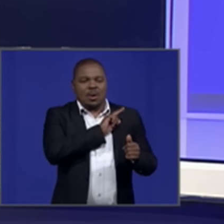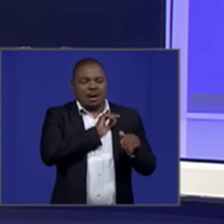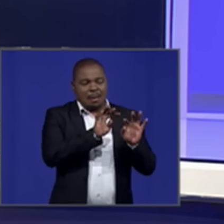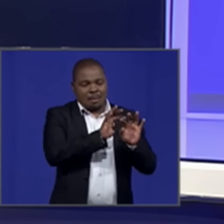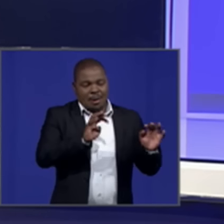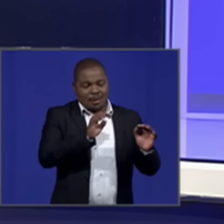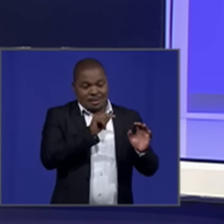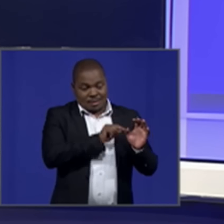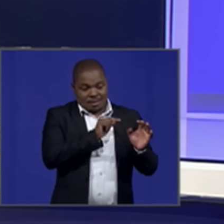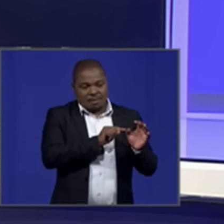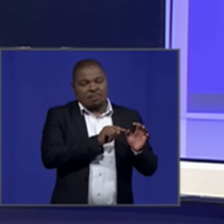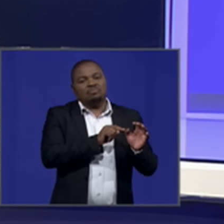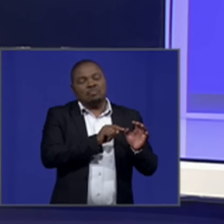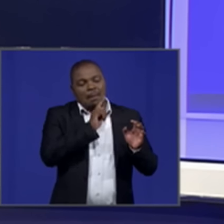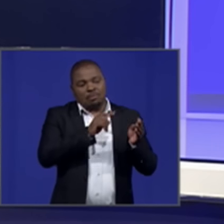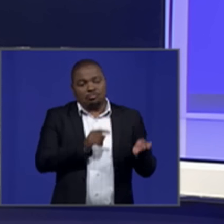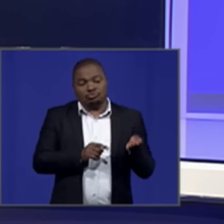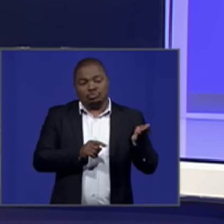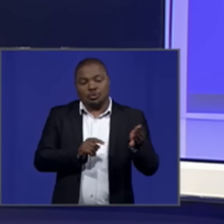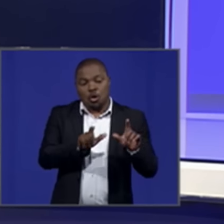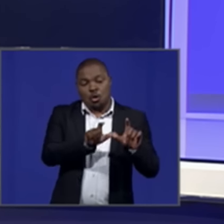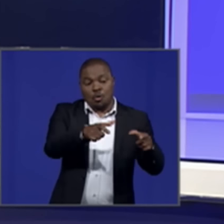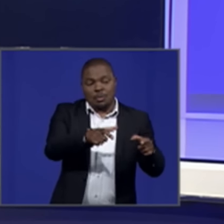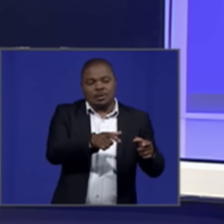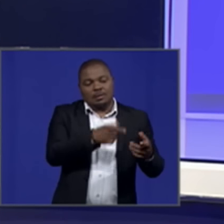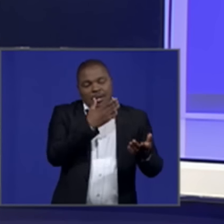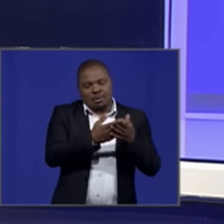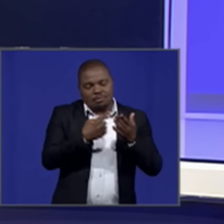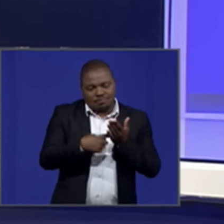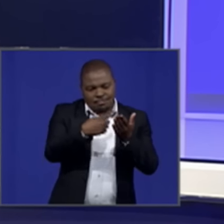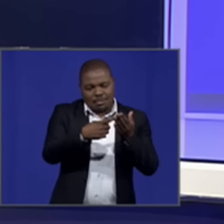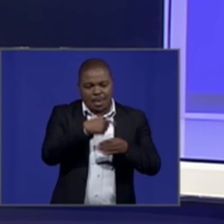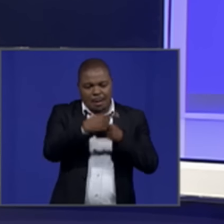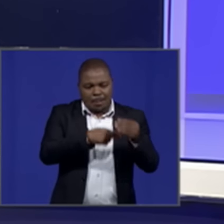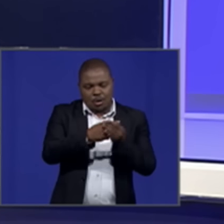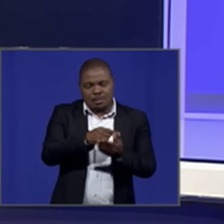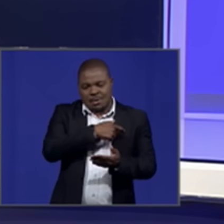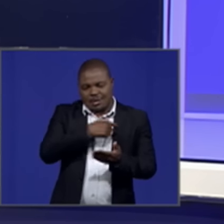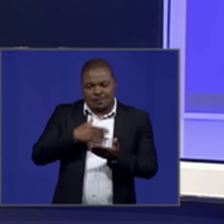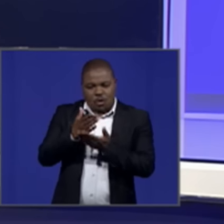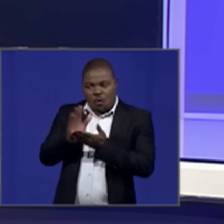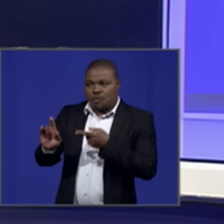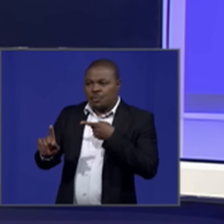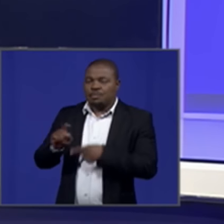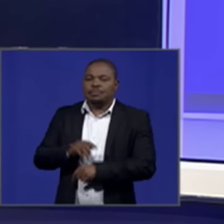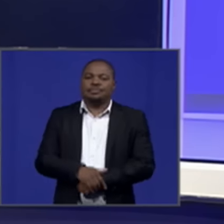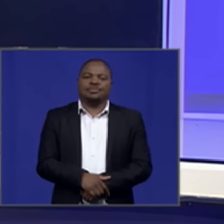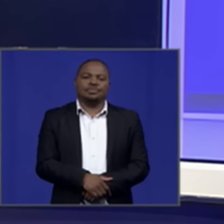e fedisitswe kwa komiting e lebeletseng go beelwa thoko moporesidente mo maemong a gagwe.